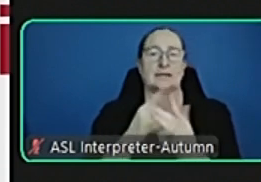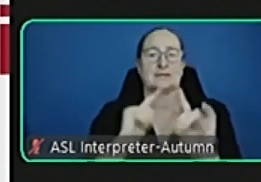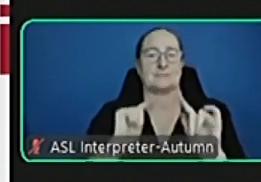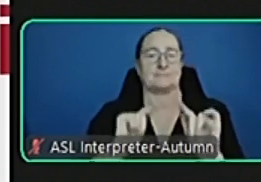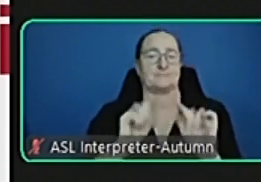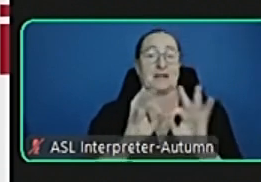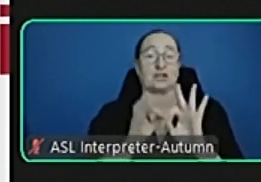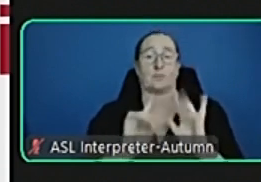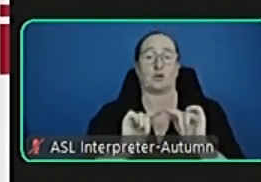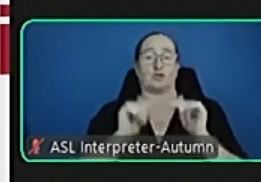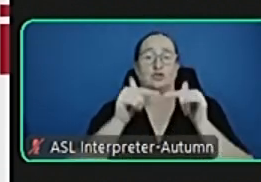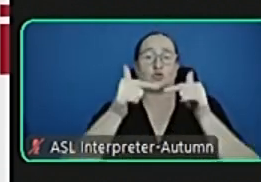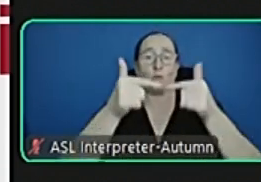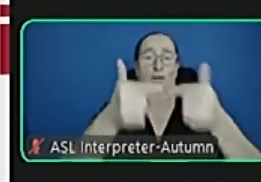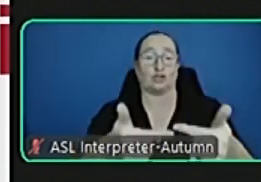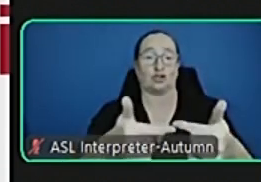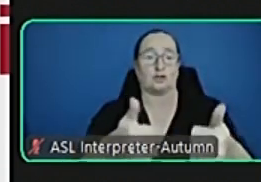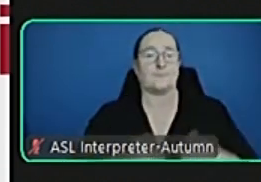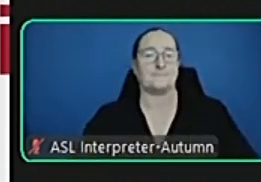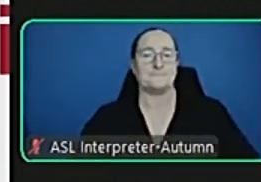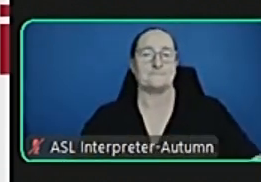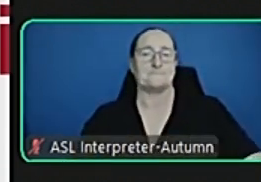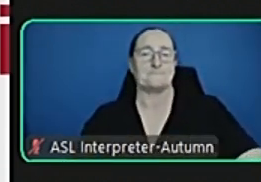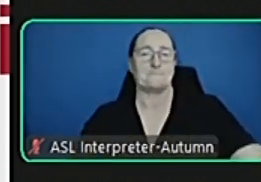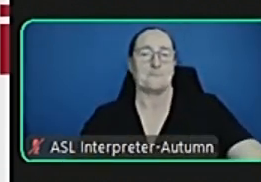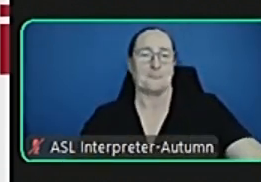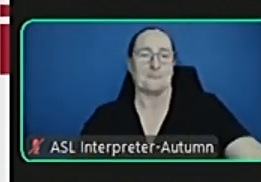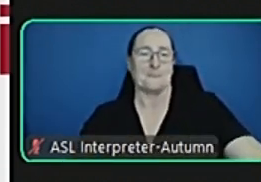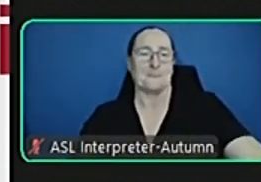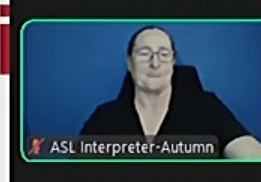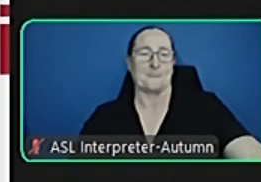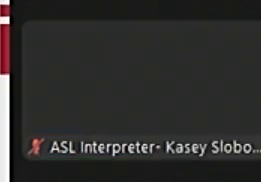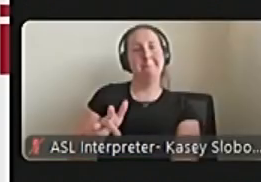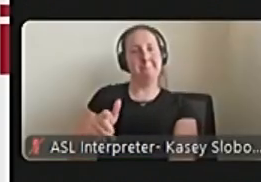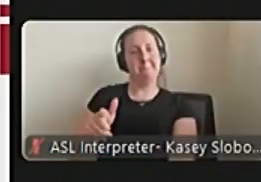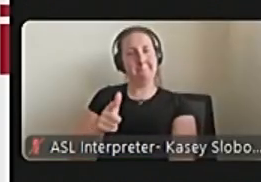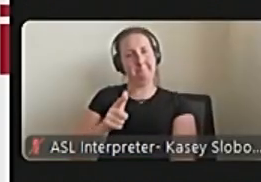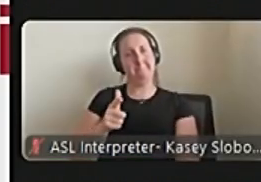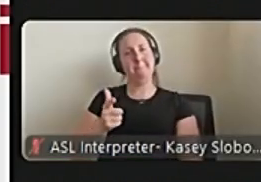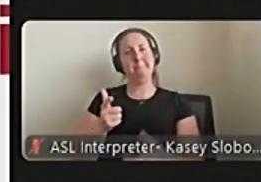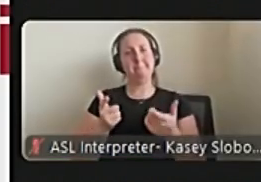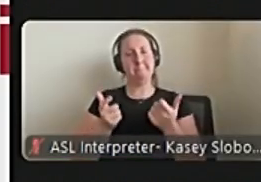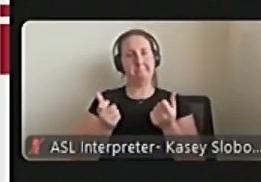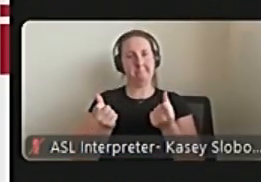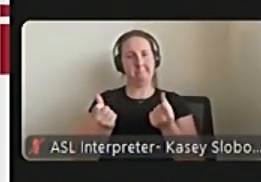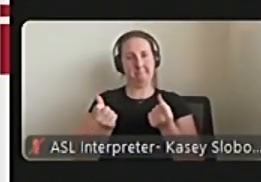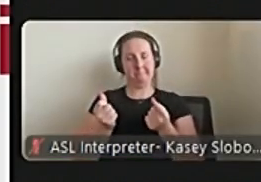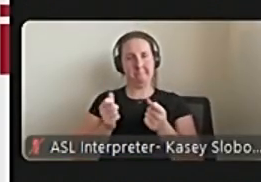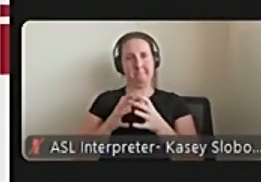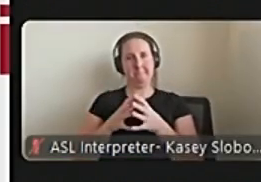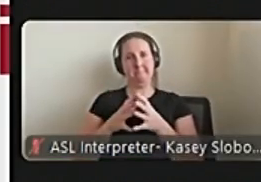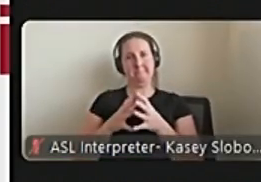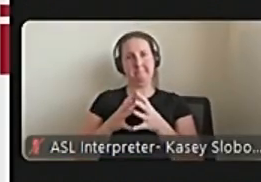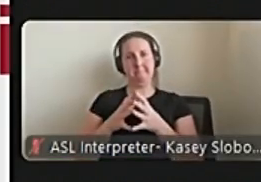person. Many times, at least over the years of working with, we